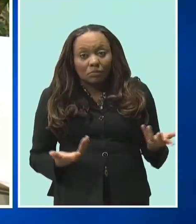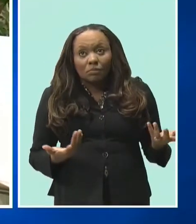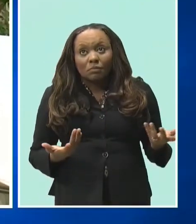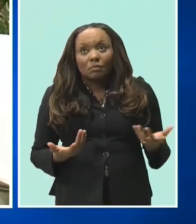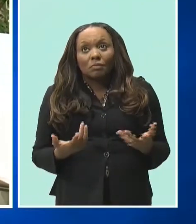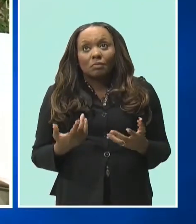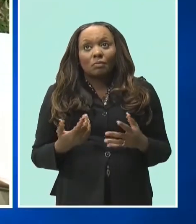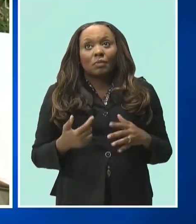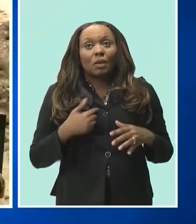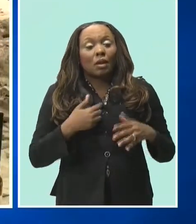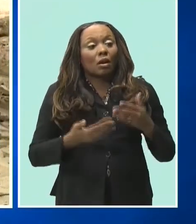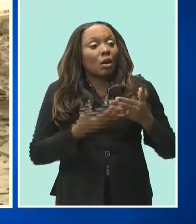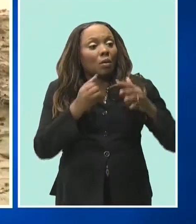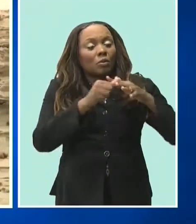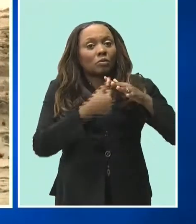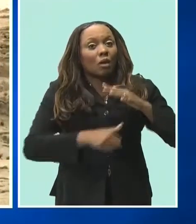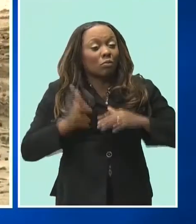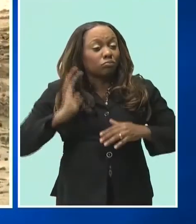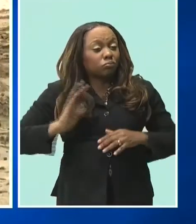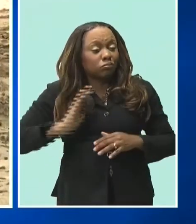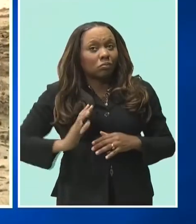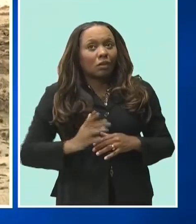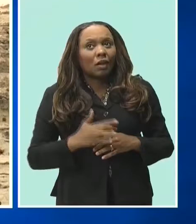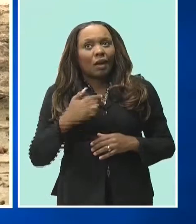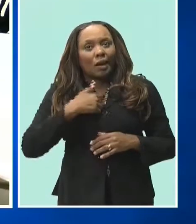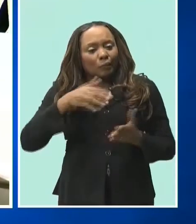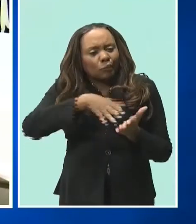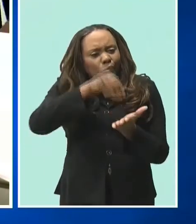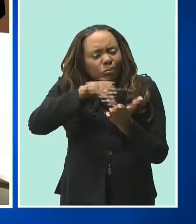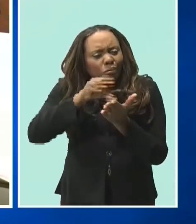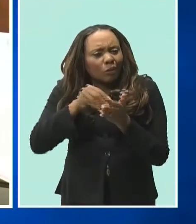Nearly drowned just off the water park. I was learning to swim.